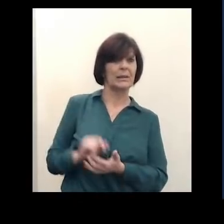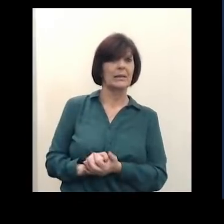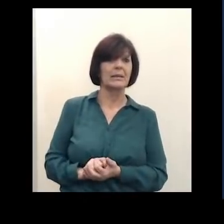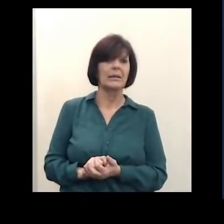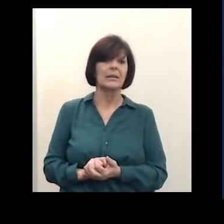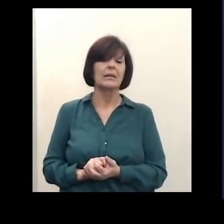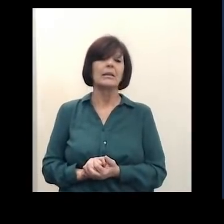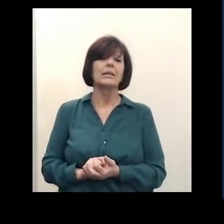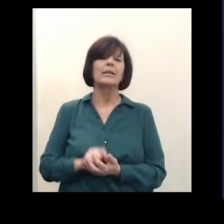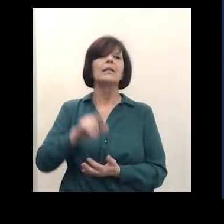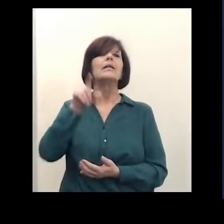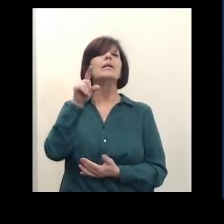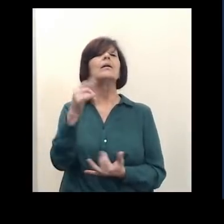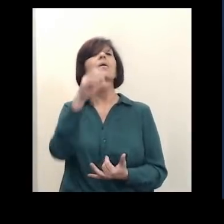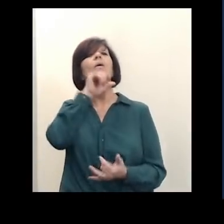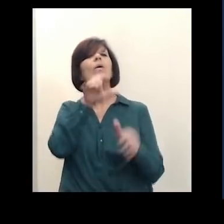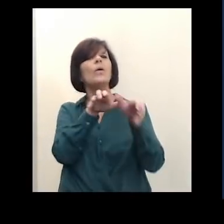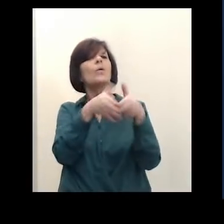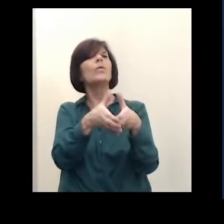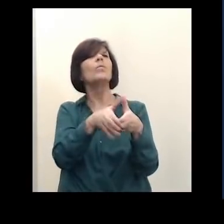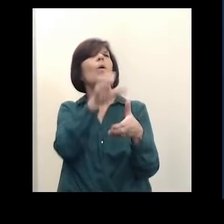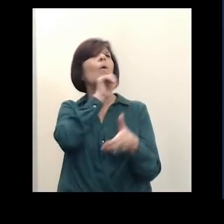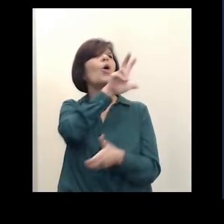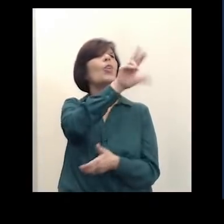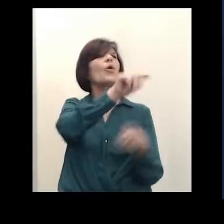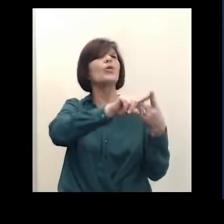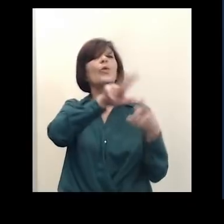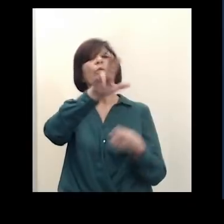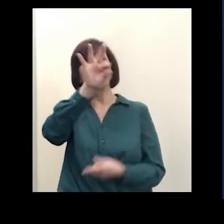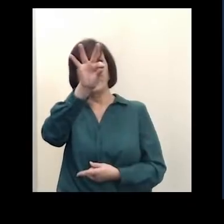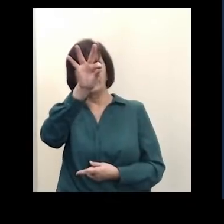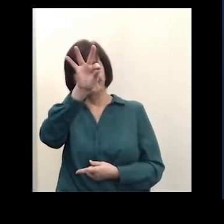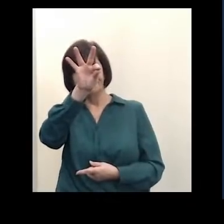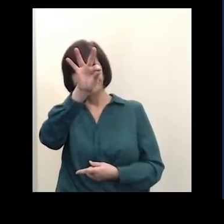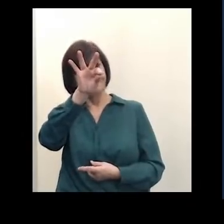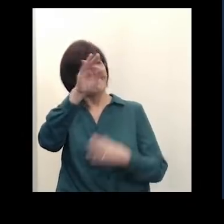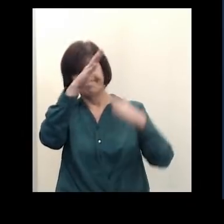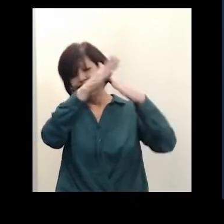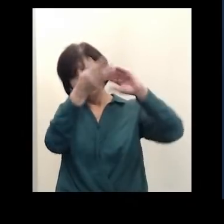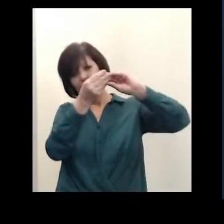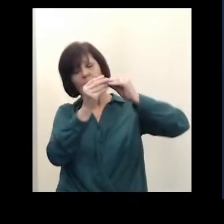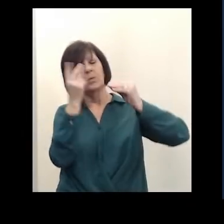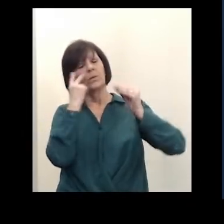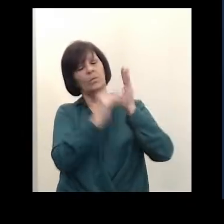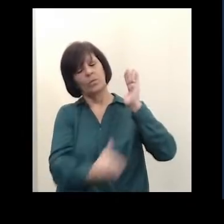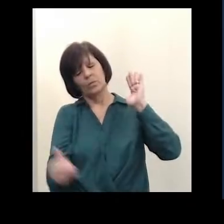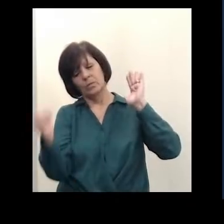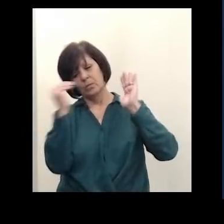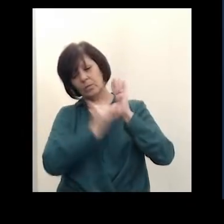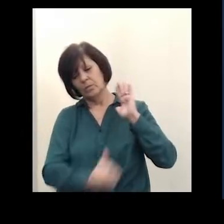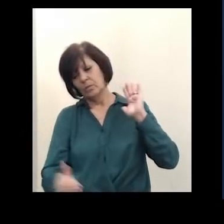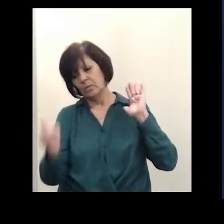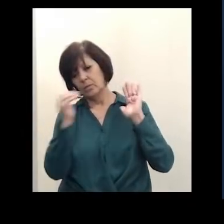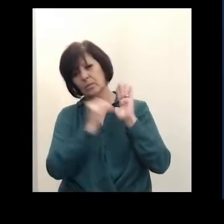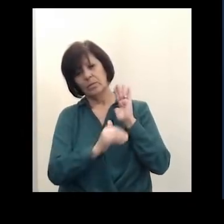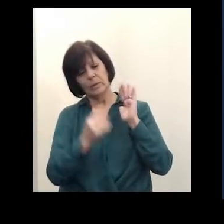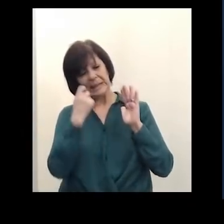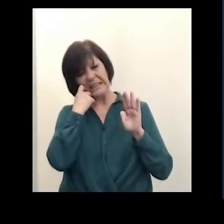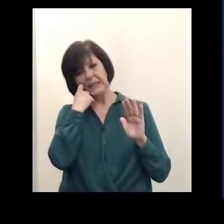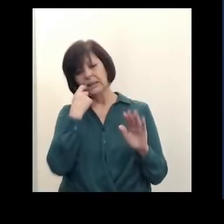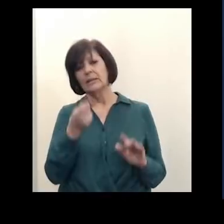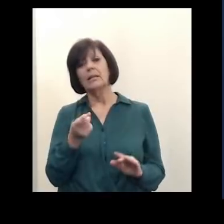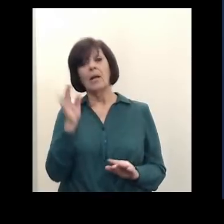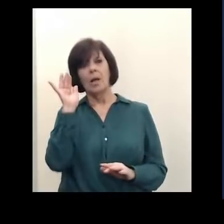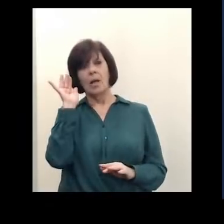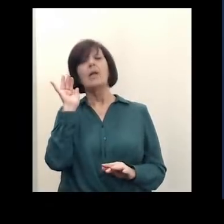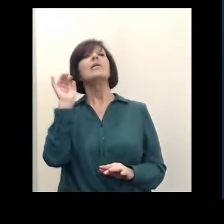The 30 to 39-year-old age category had the highest case total. We've seen this repeatedly in the last few weeks, though